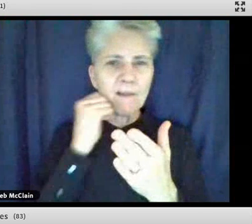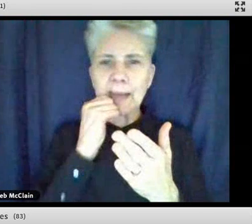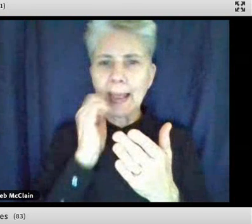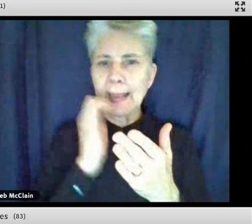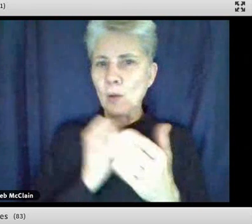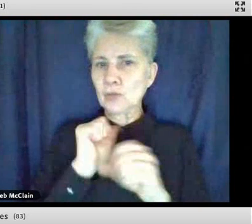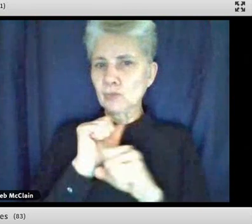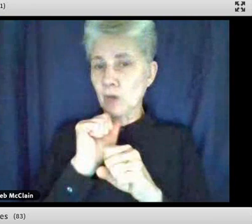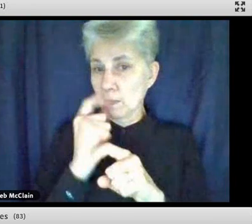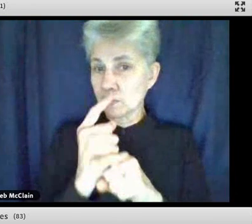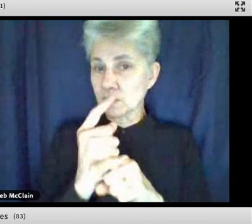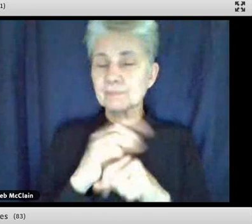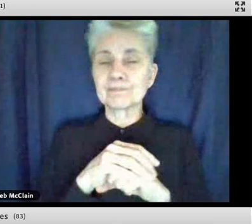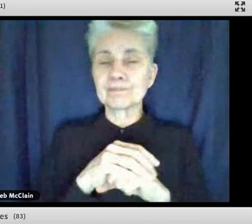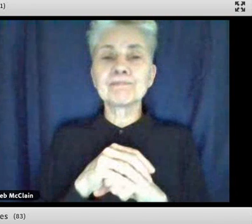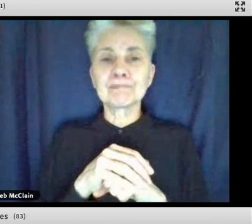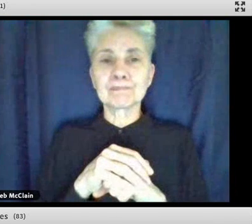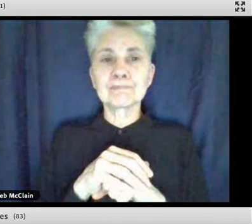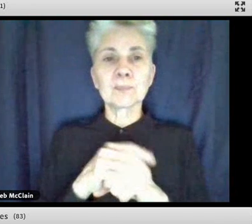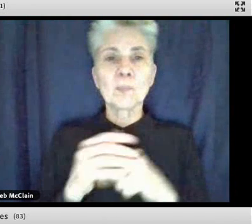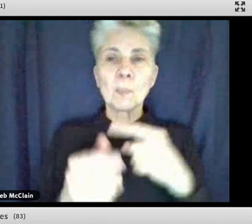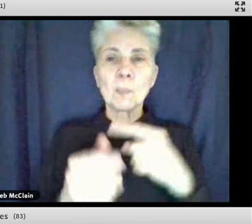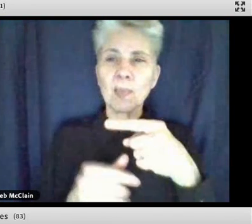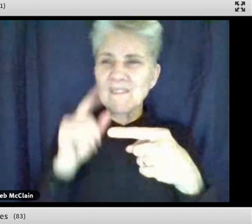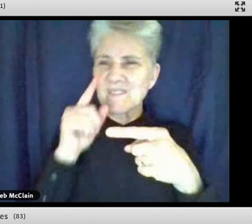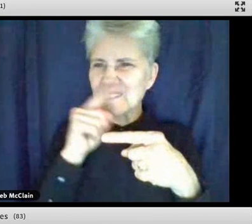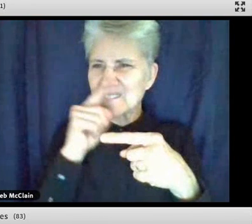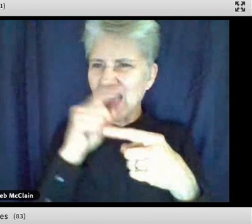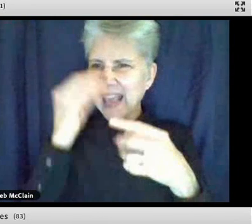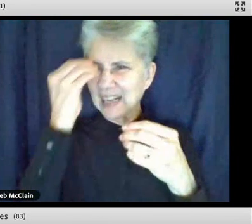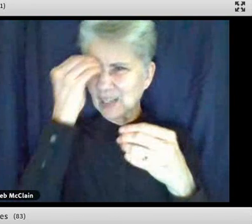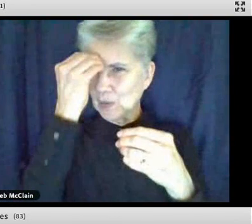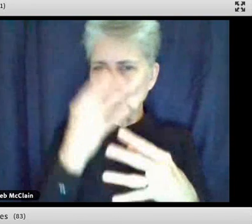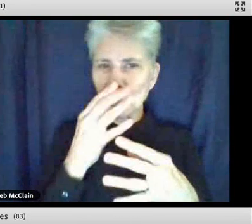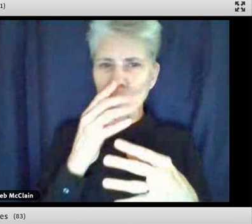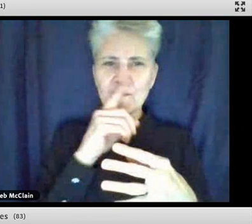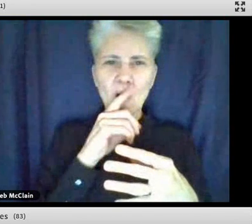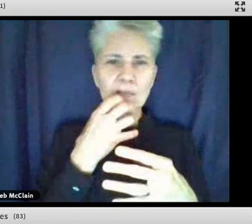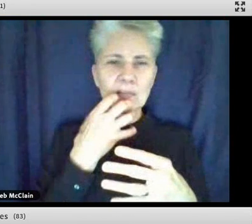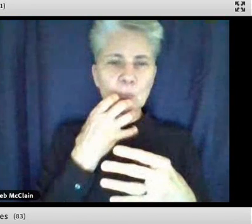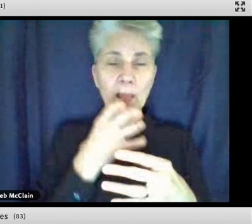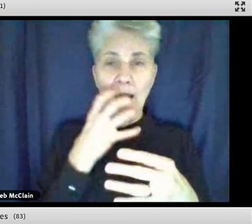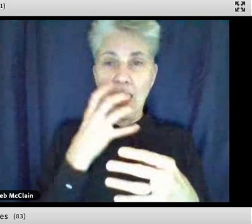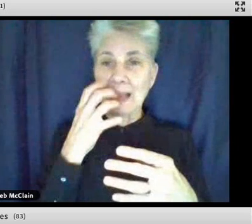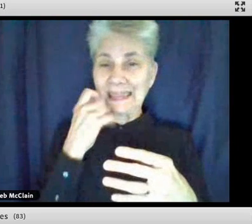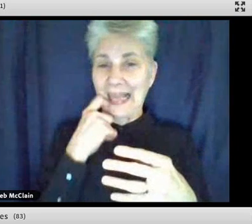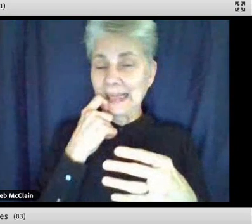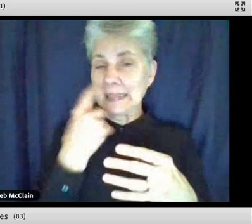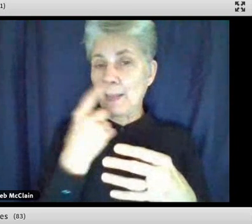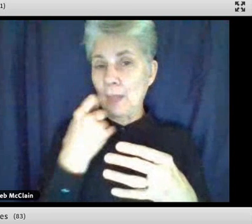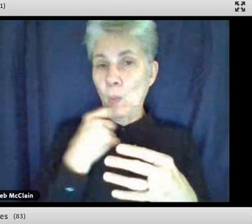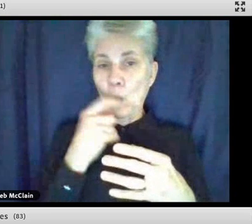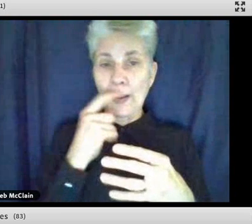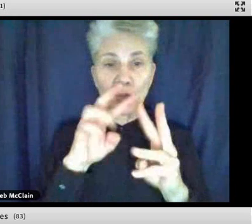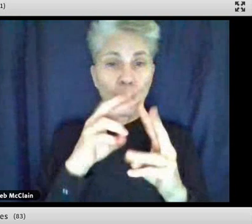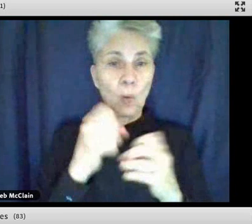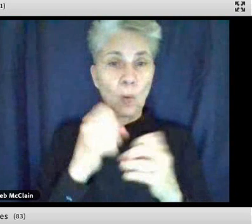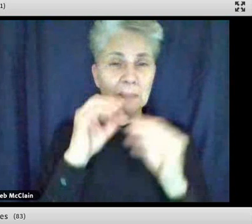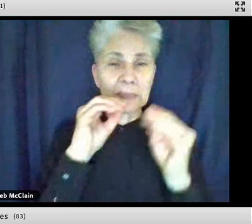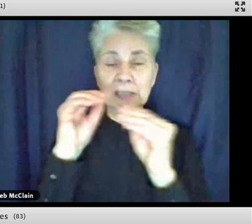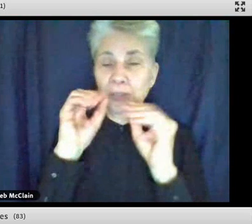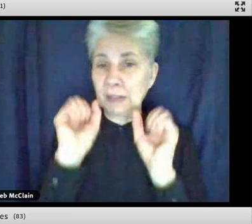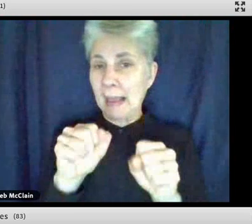We've, the fake news, the false news has been really hot for us lately. It's been something we can do workshops on and different things like that.